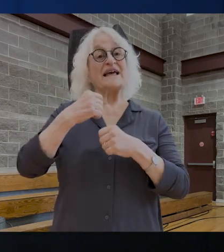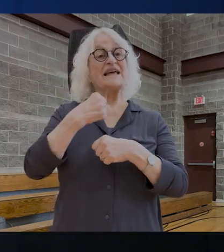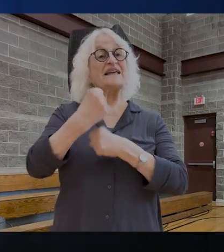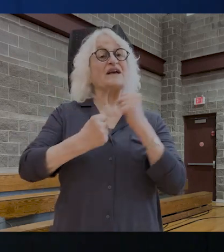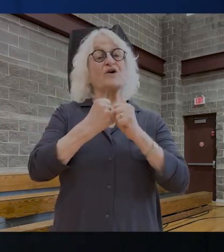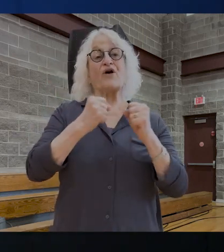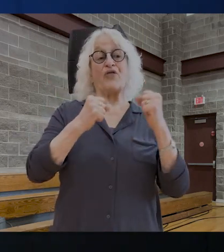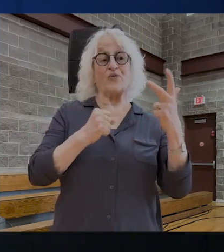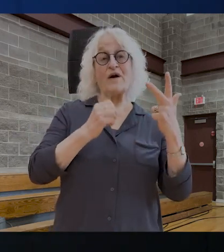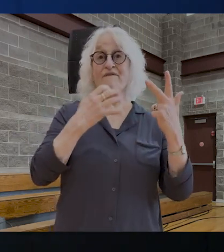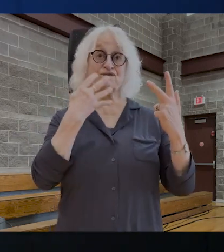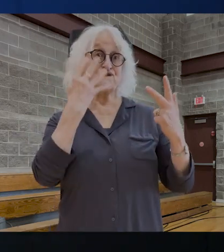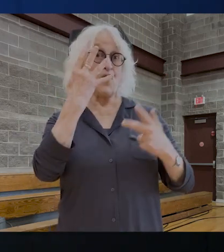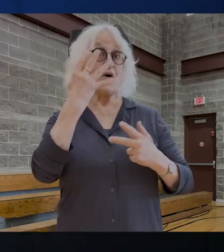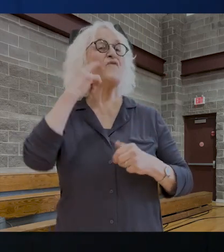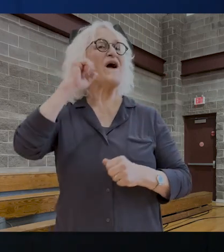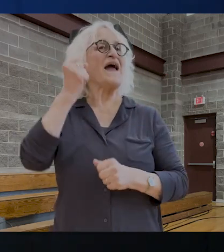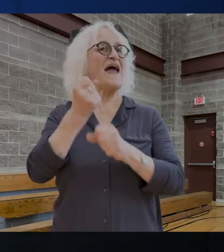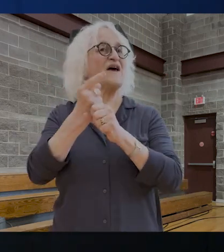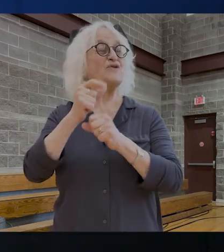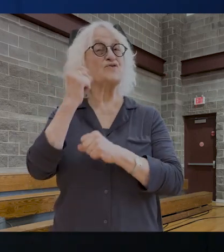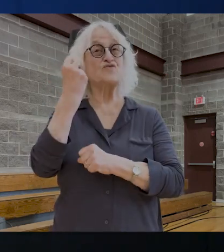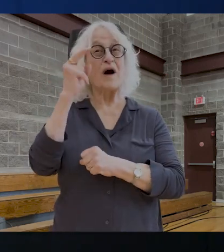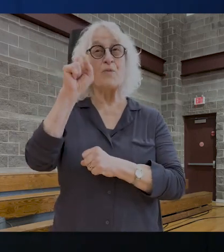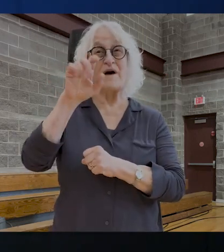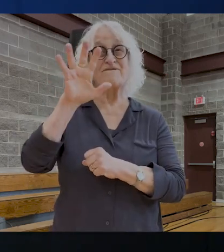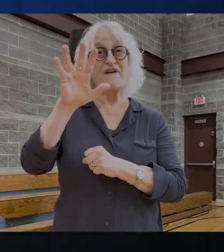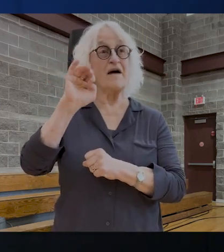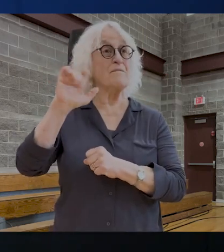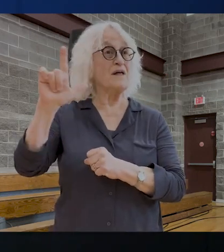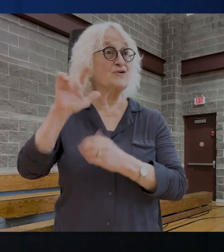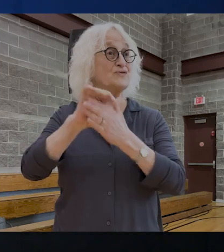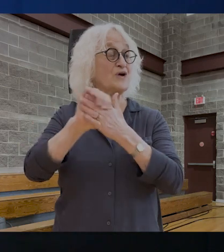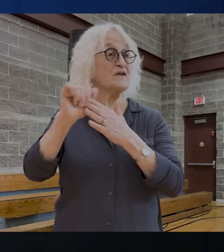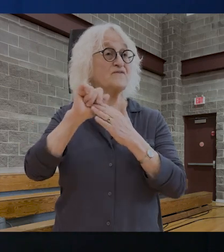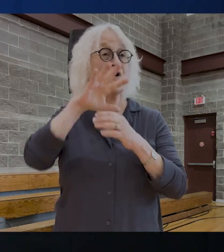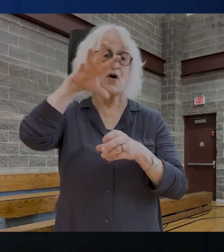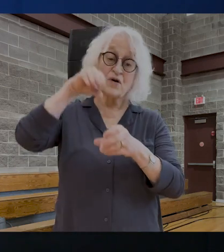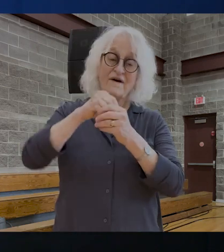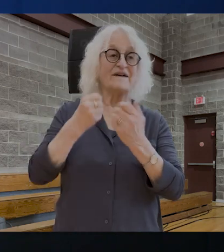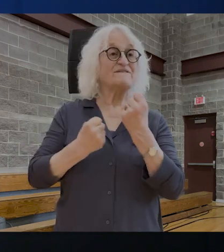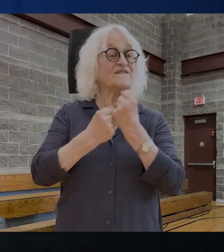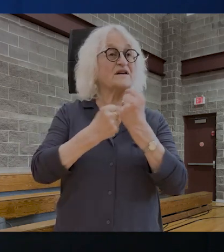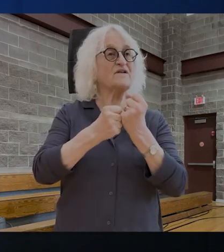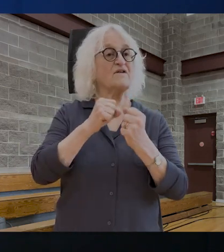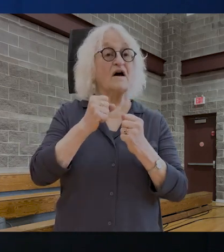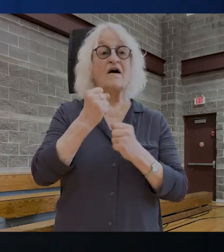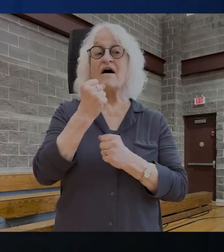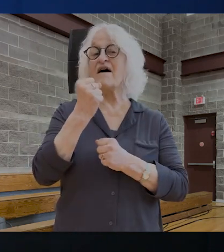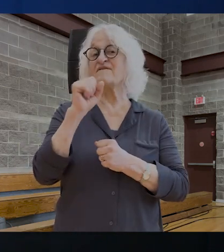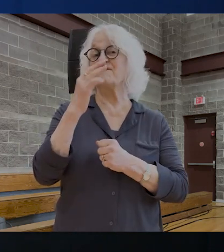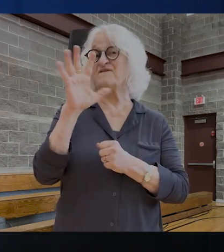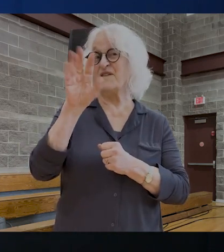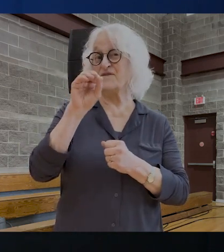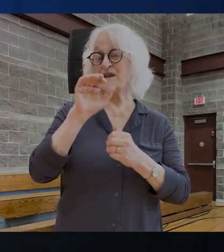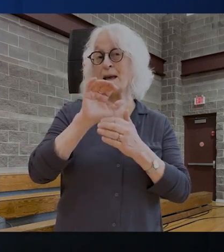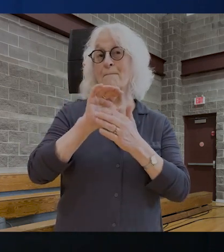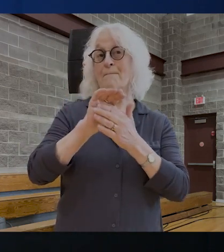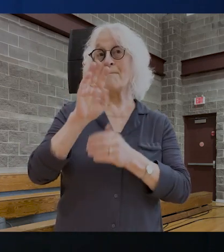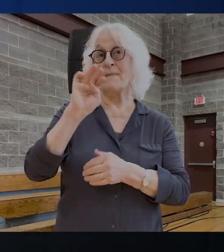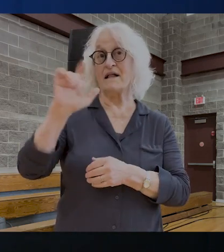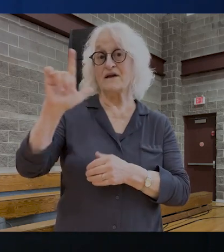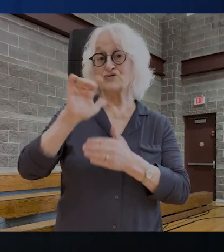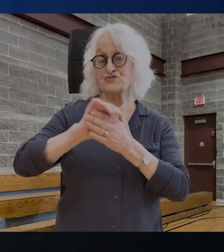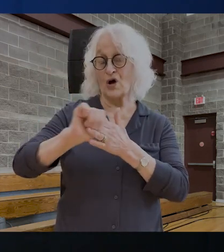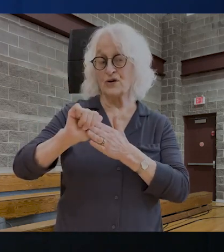of 4 of an annual $12.5 million investment for a total funding over 4 years of $50 million